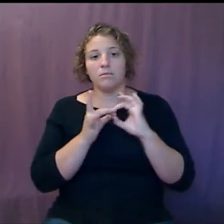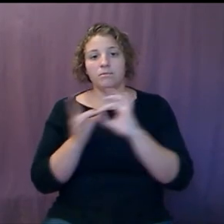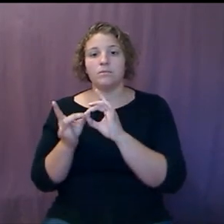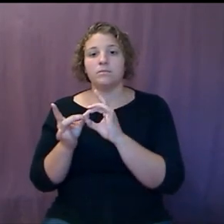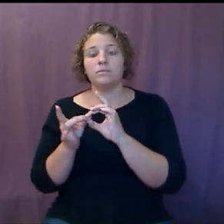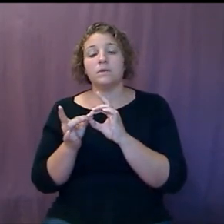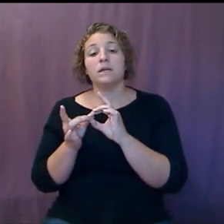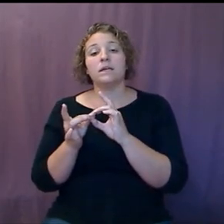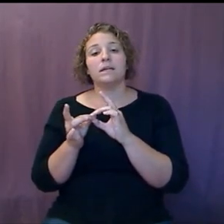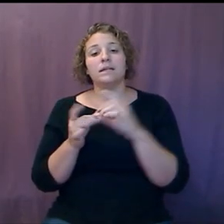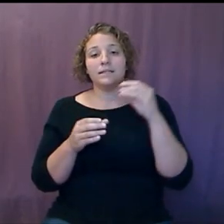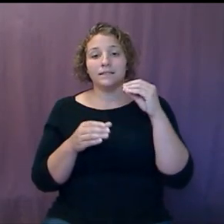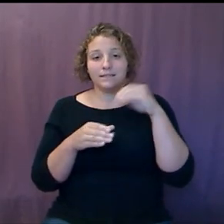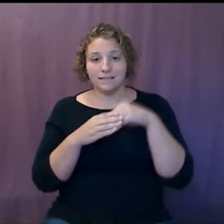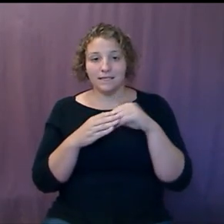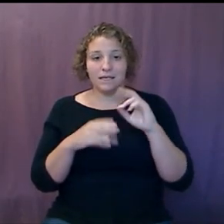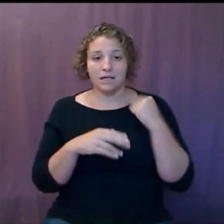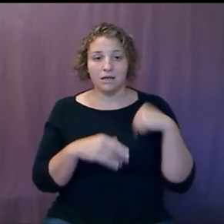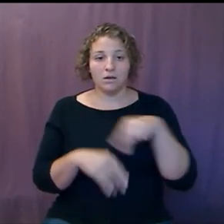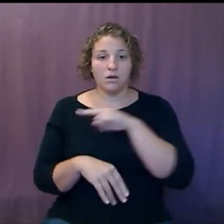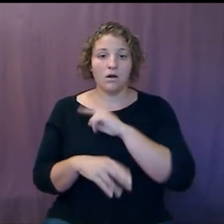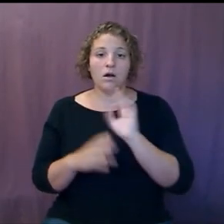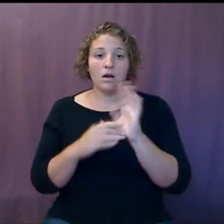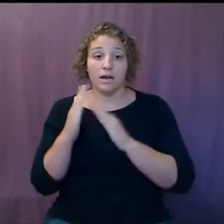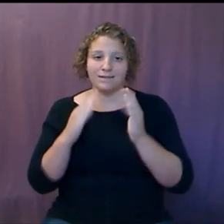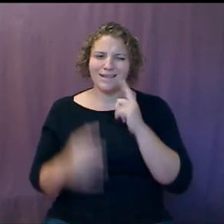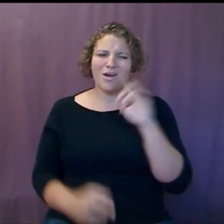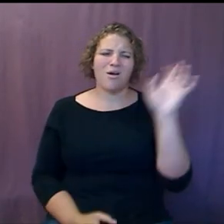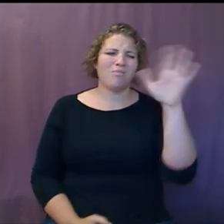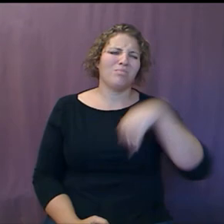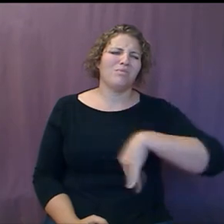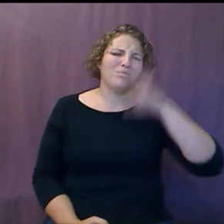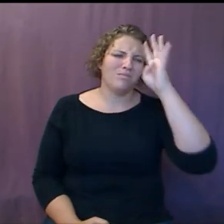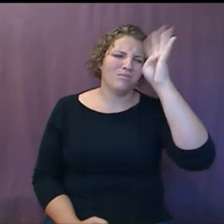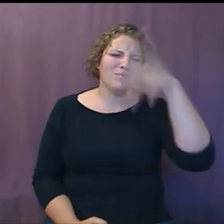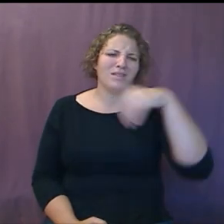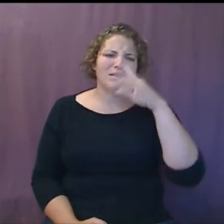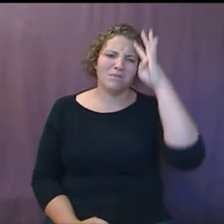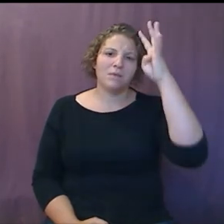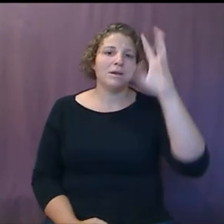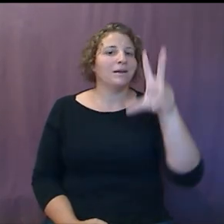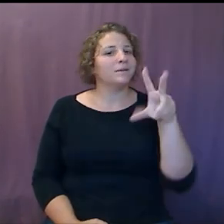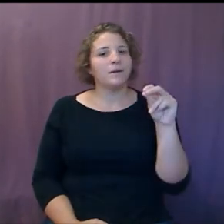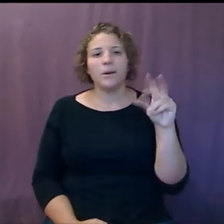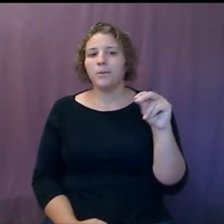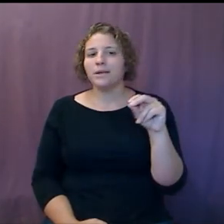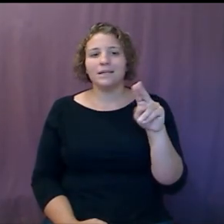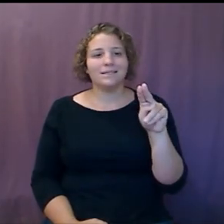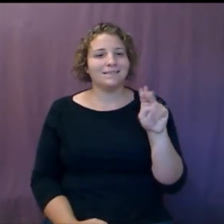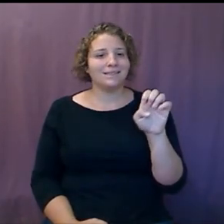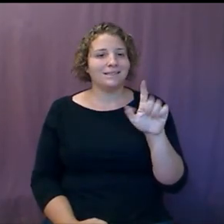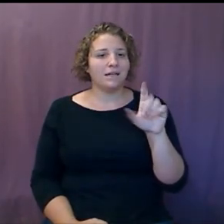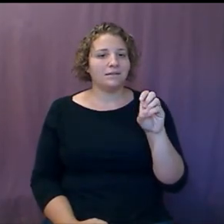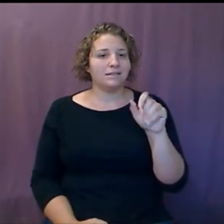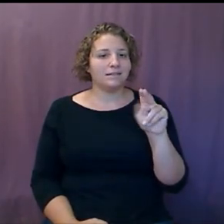our hands you got to be saying yourself right now oh this you got to be kidding me this is a complete hoax no actually it is Nelson Mandela